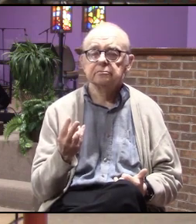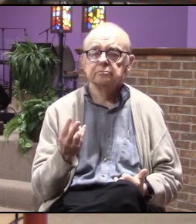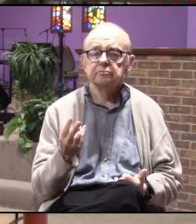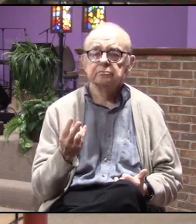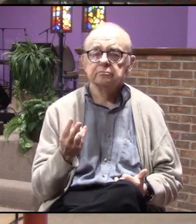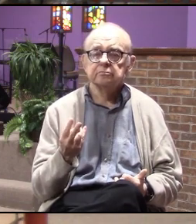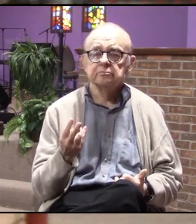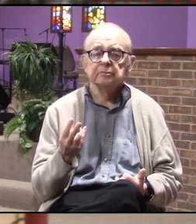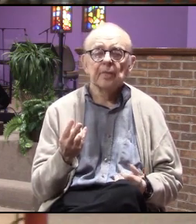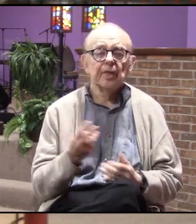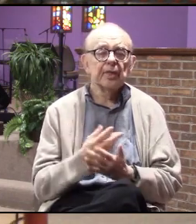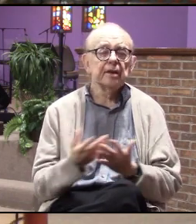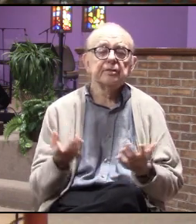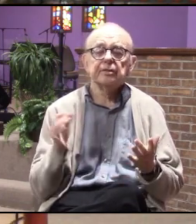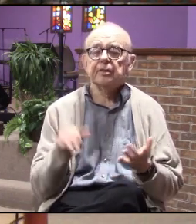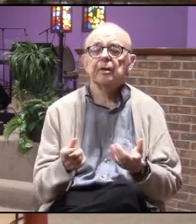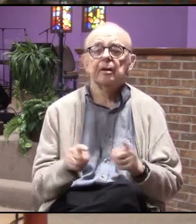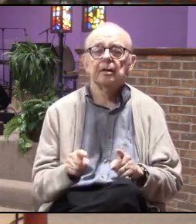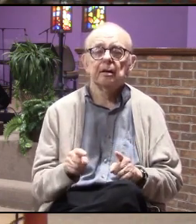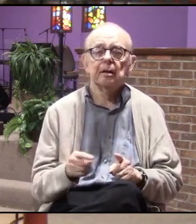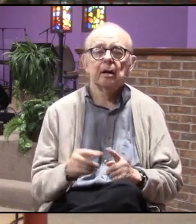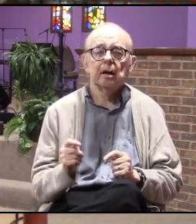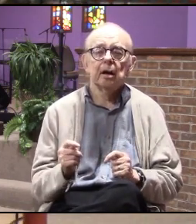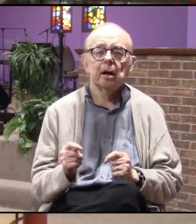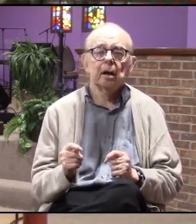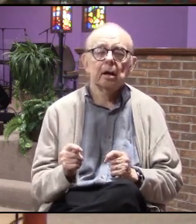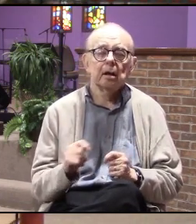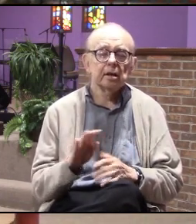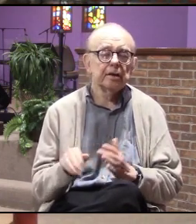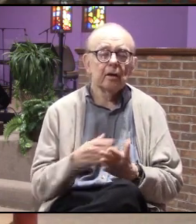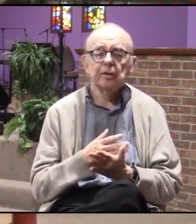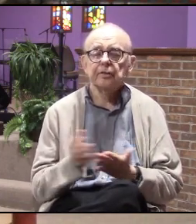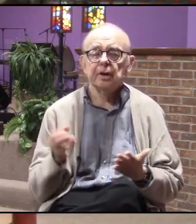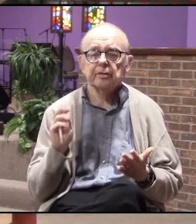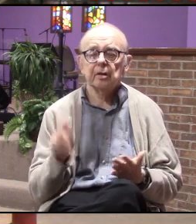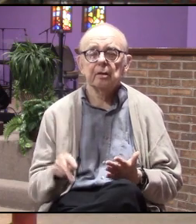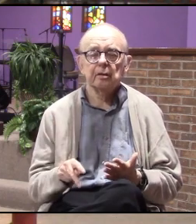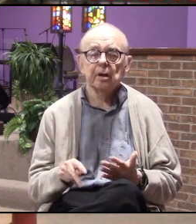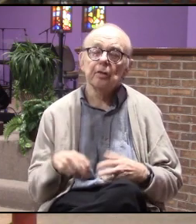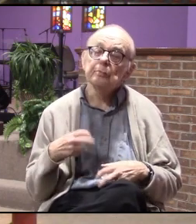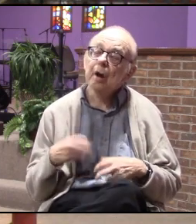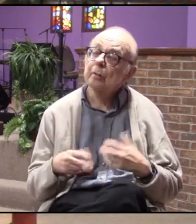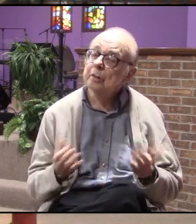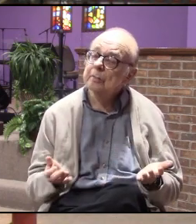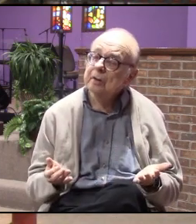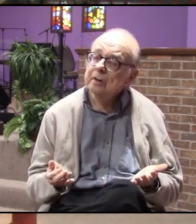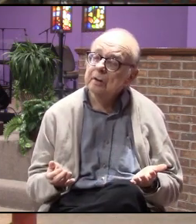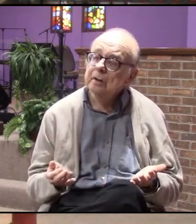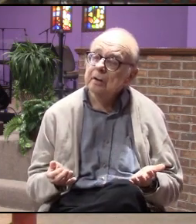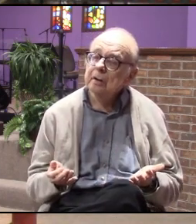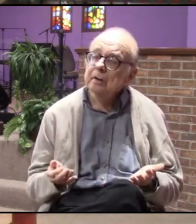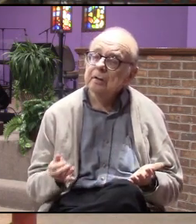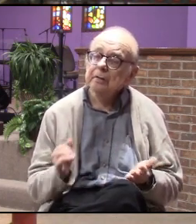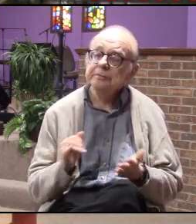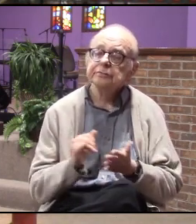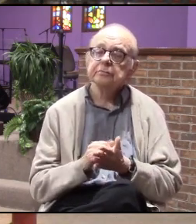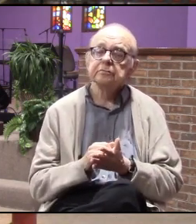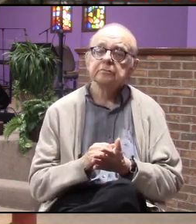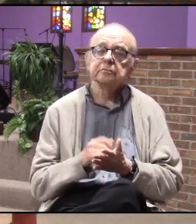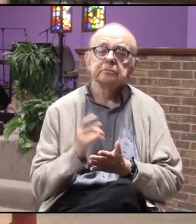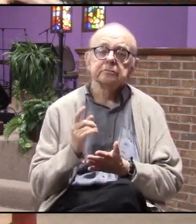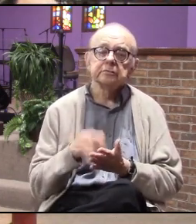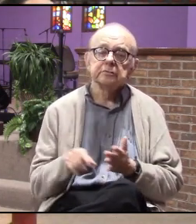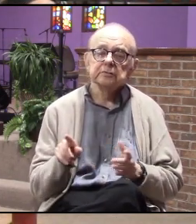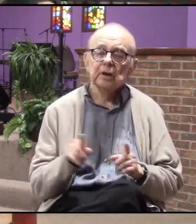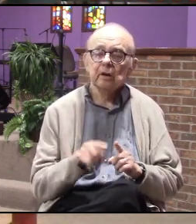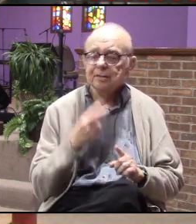mess still going, okay? And they're trying to clean all of this stuff up. And the problem is that what